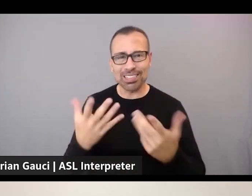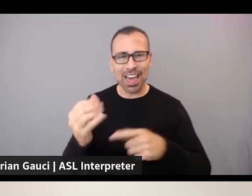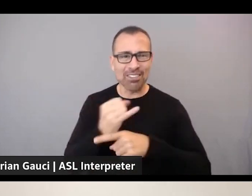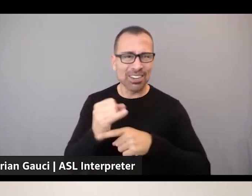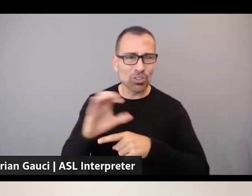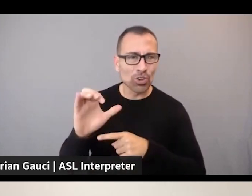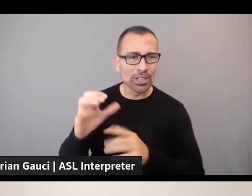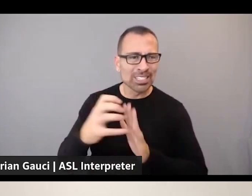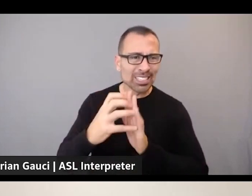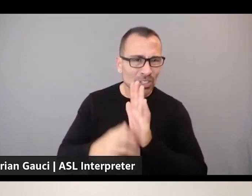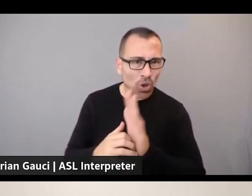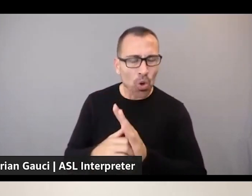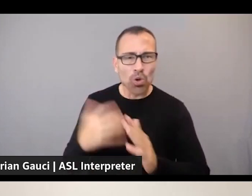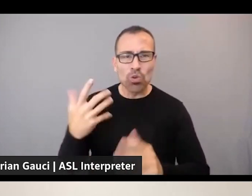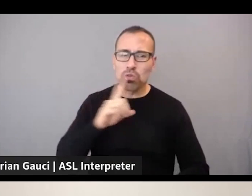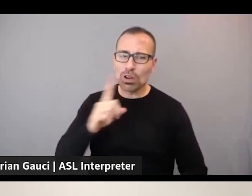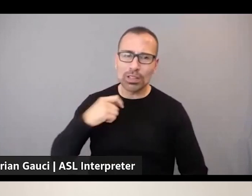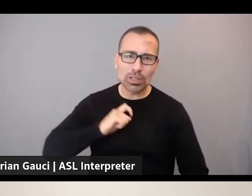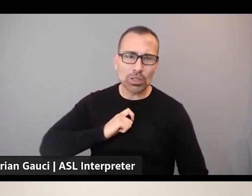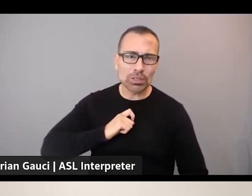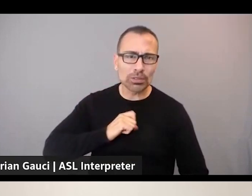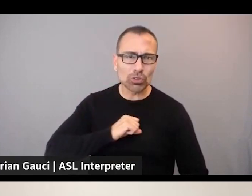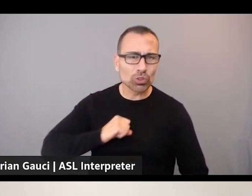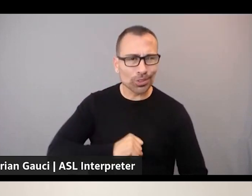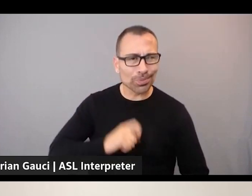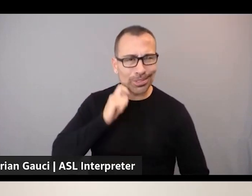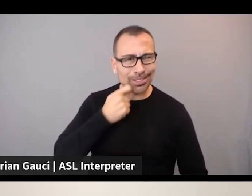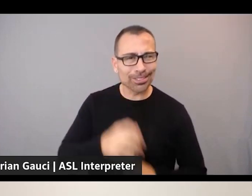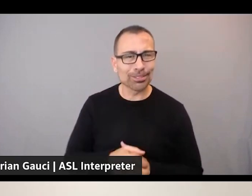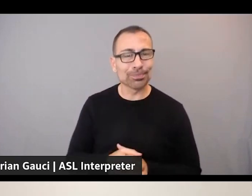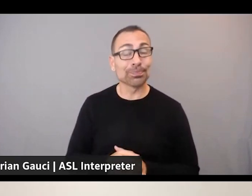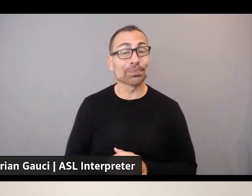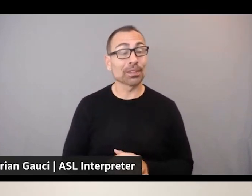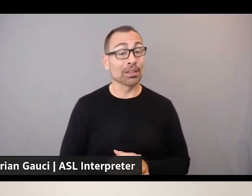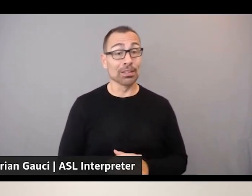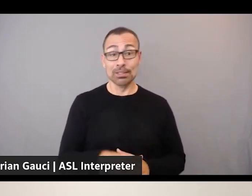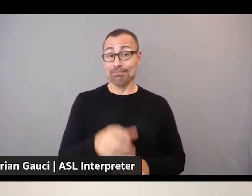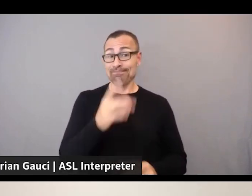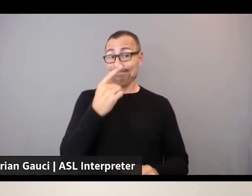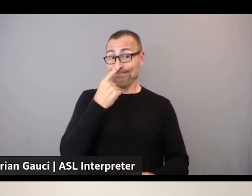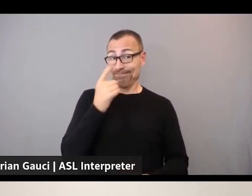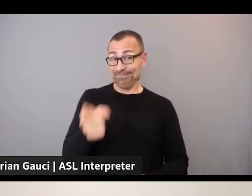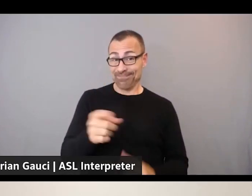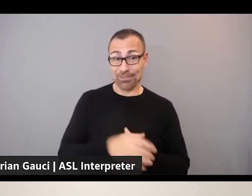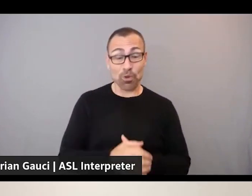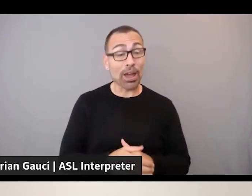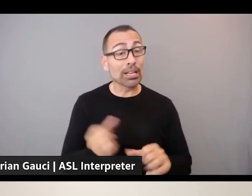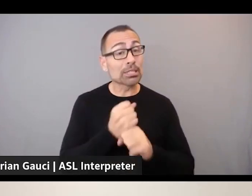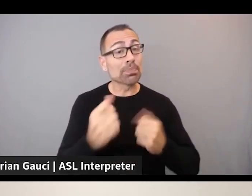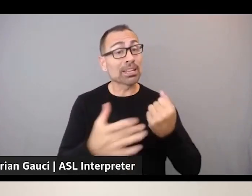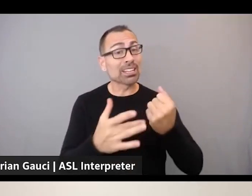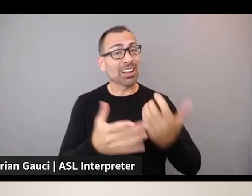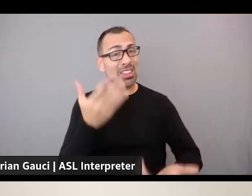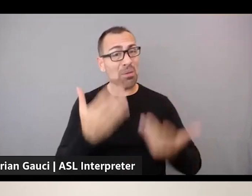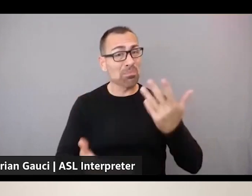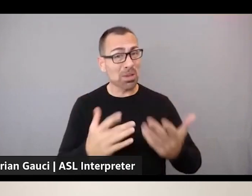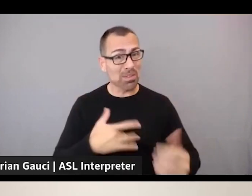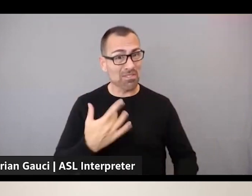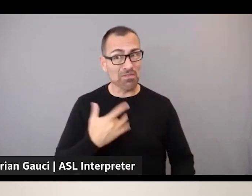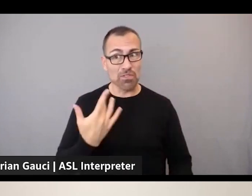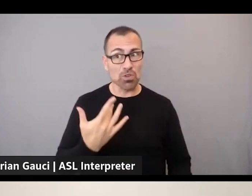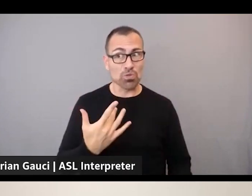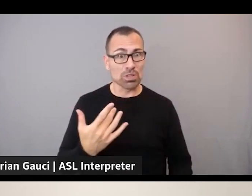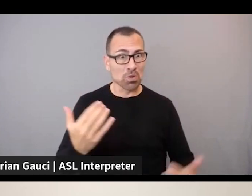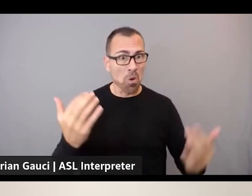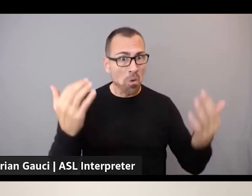head, Brian. It really is about making technology that might seem daunting, accessible and easy to use, and doing it safely